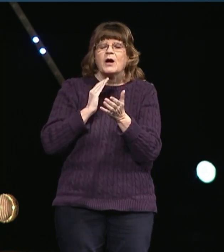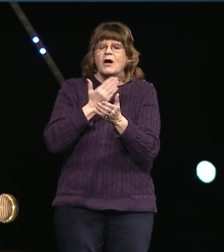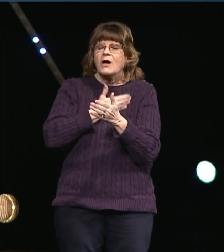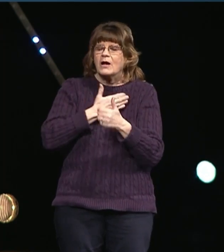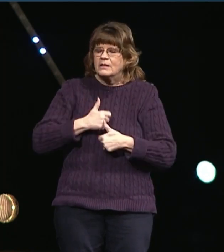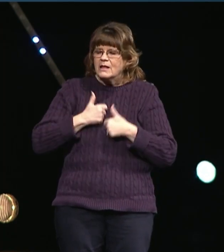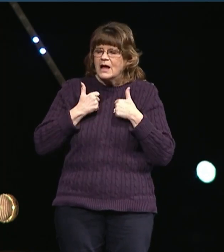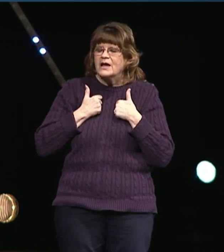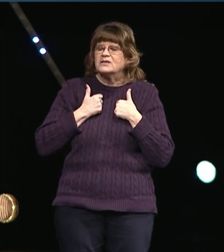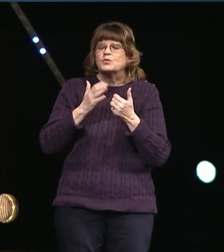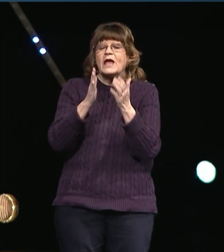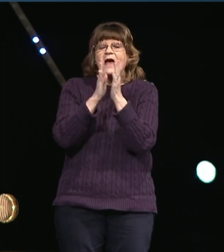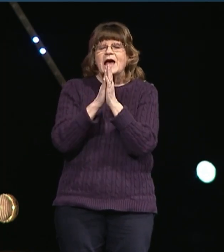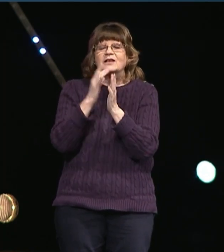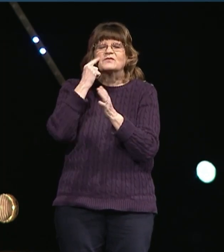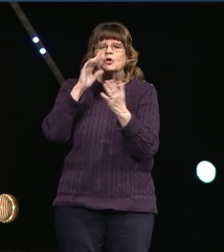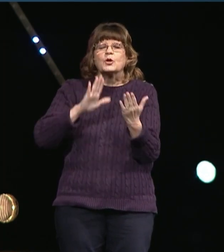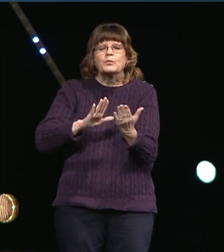here.